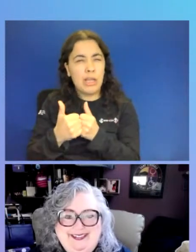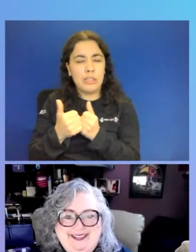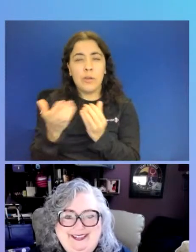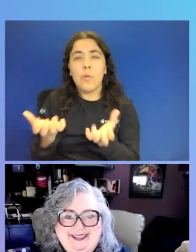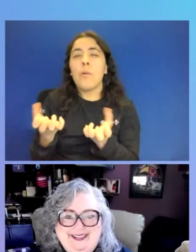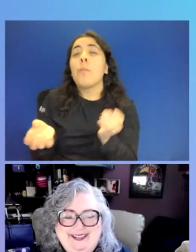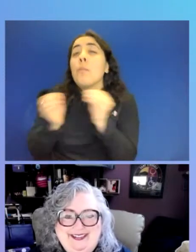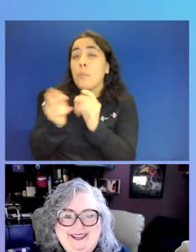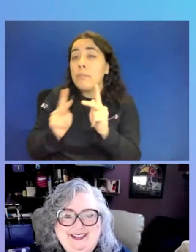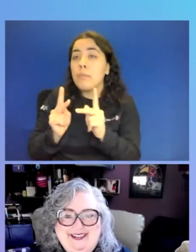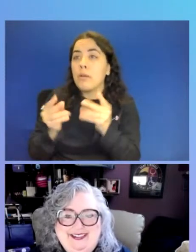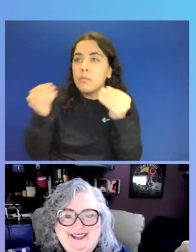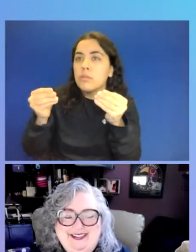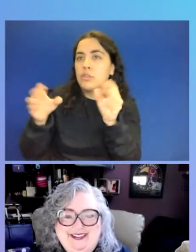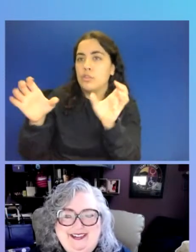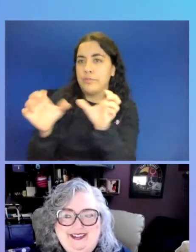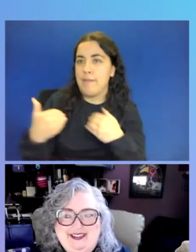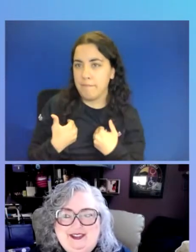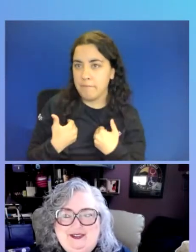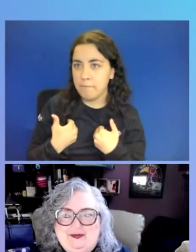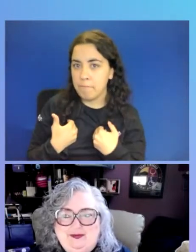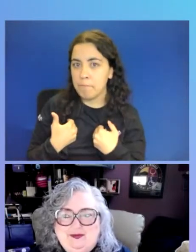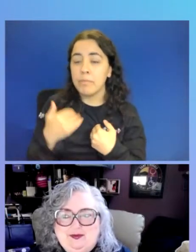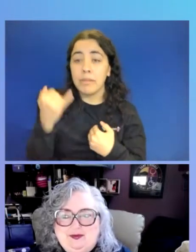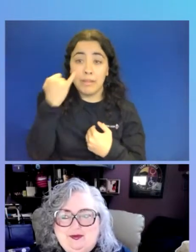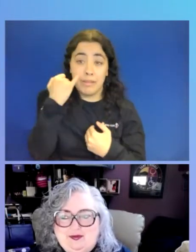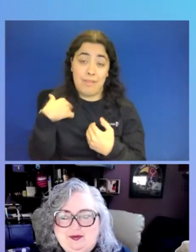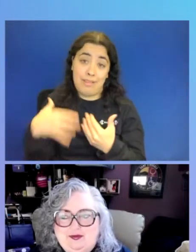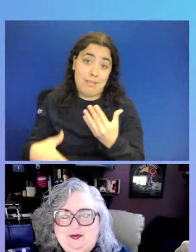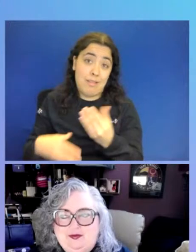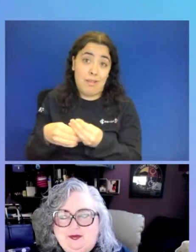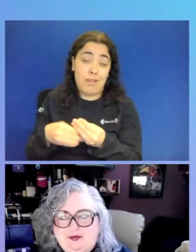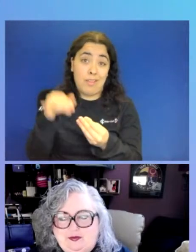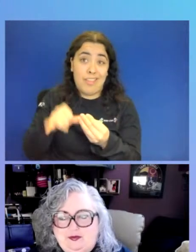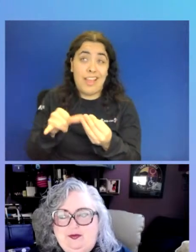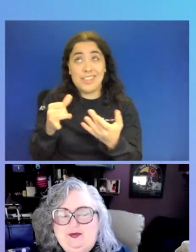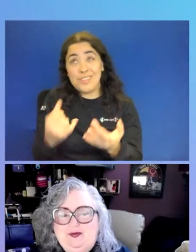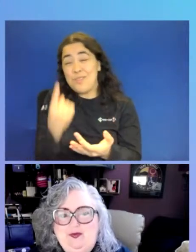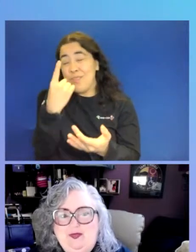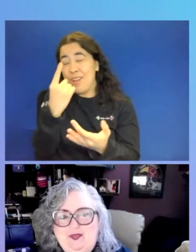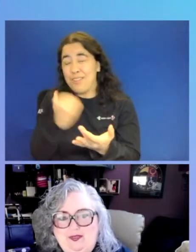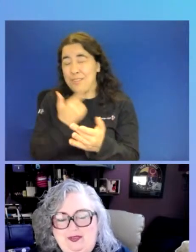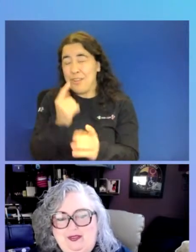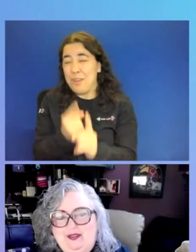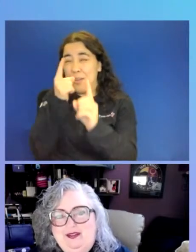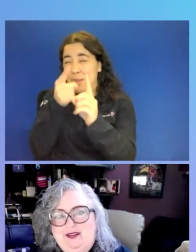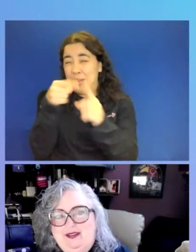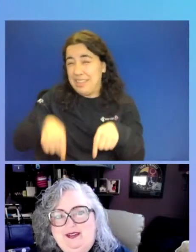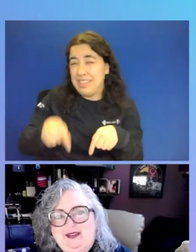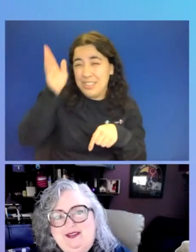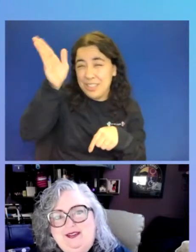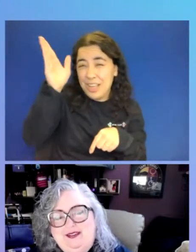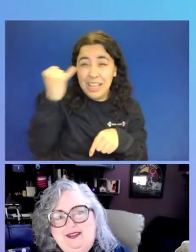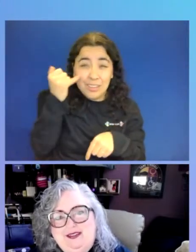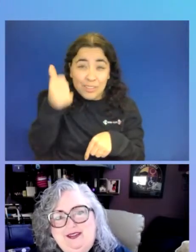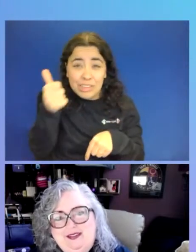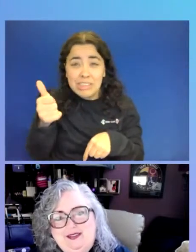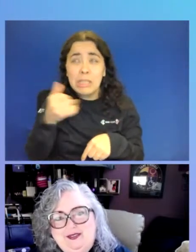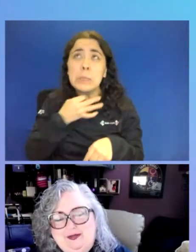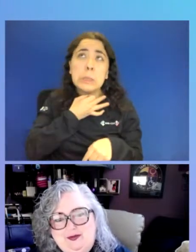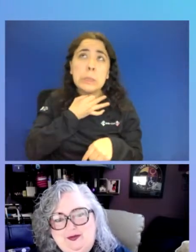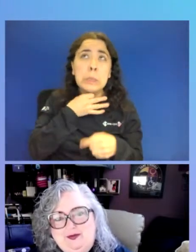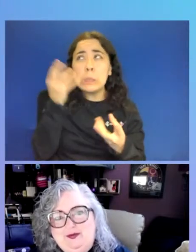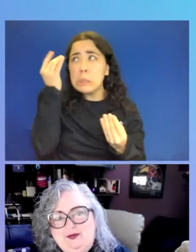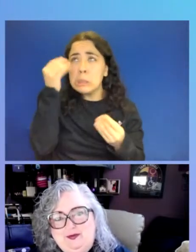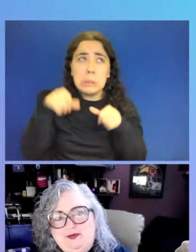get certified. And in fact, if I can add that as basically one of the goals of this talk, if you're considering whether or